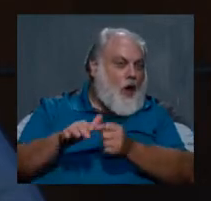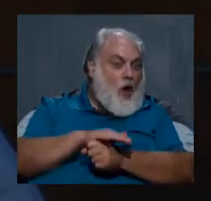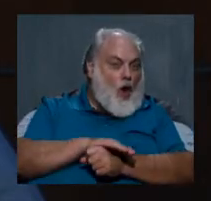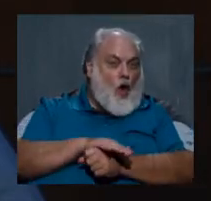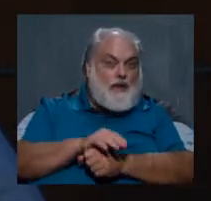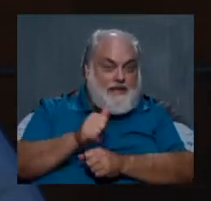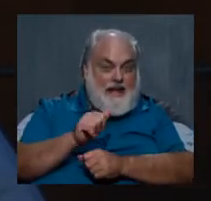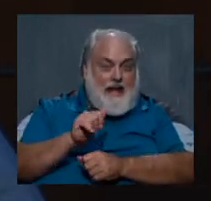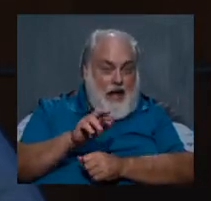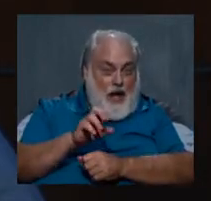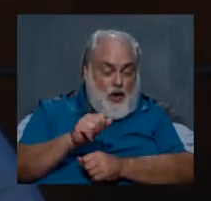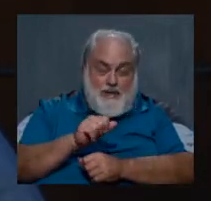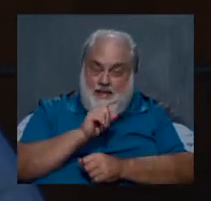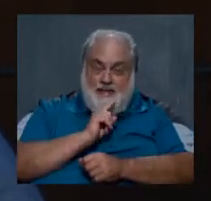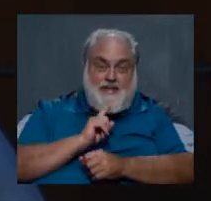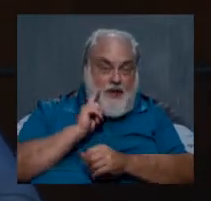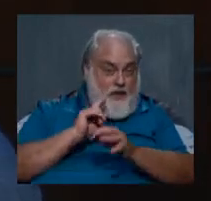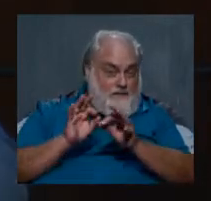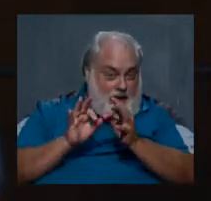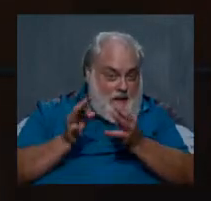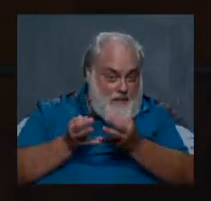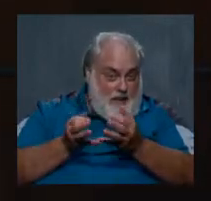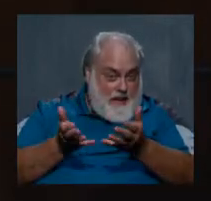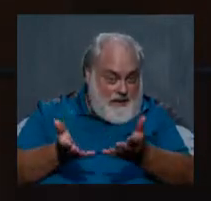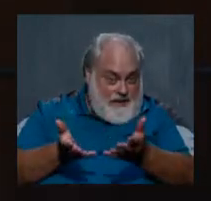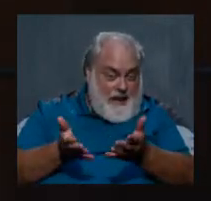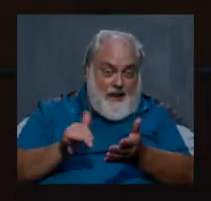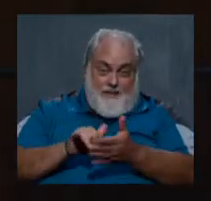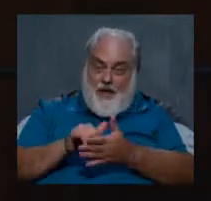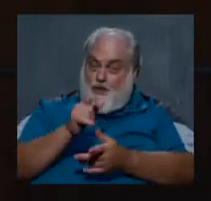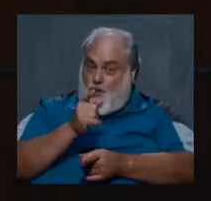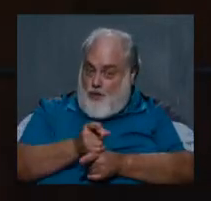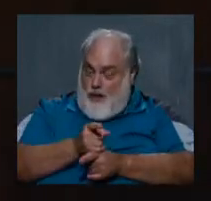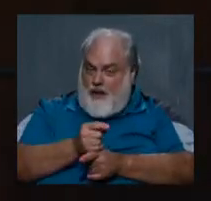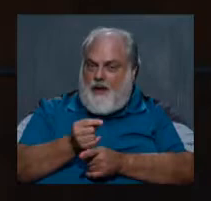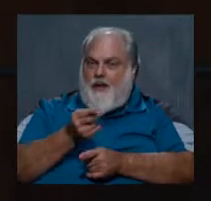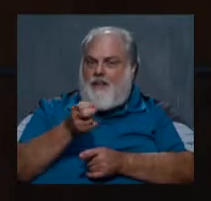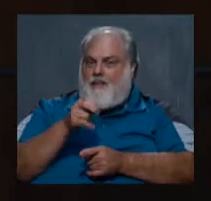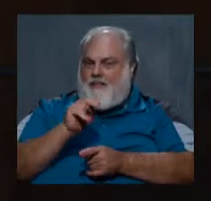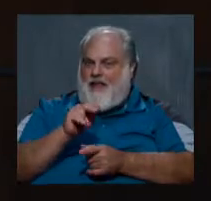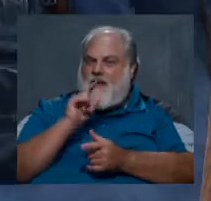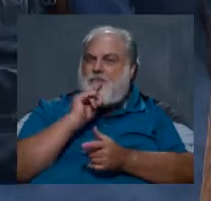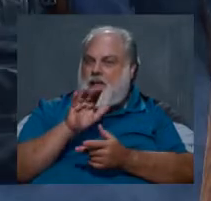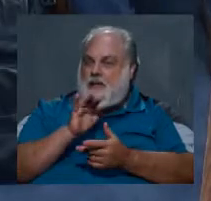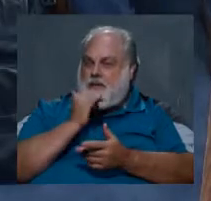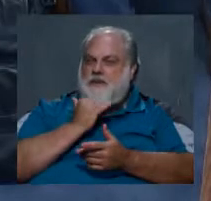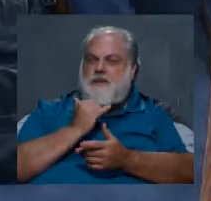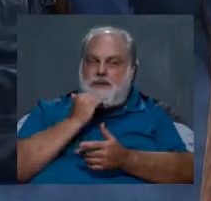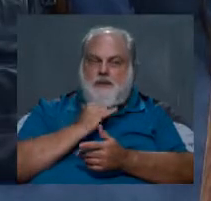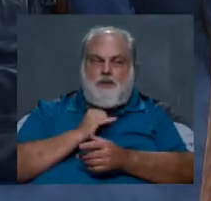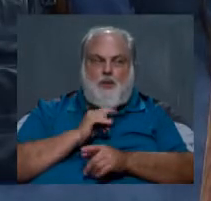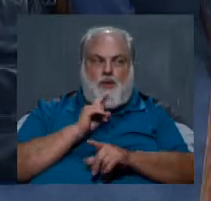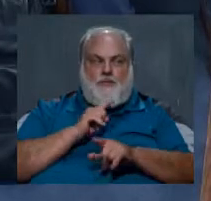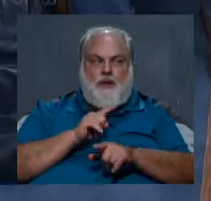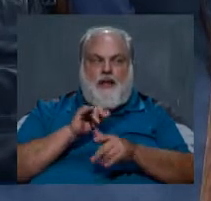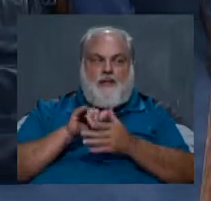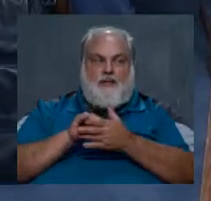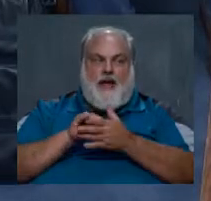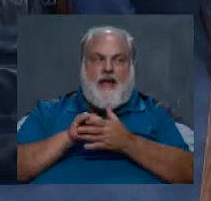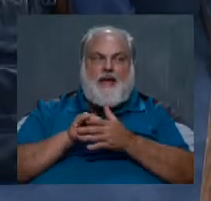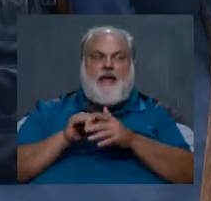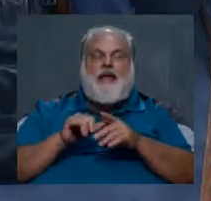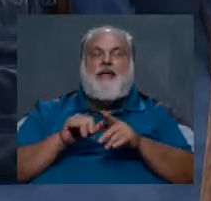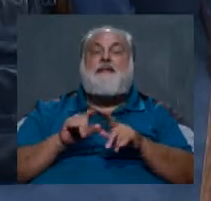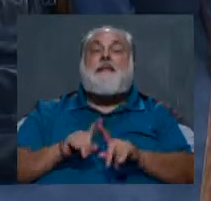as single-family? If that's correct, that analysis might be. That difference is the